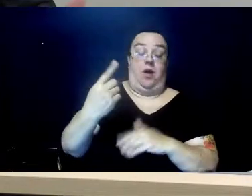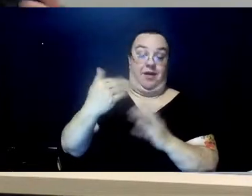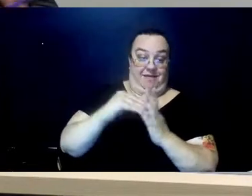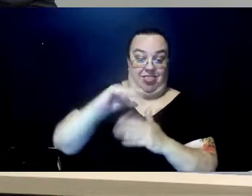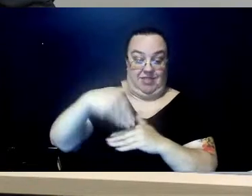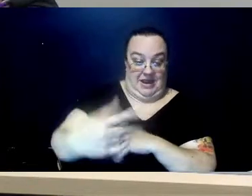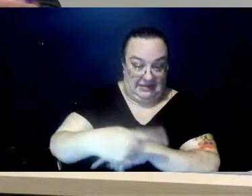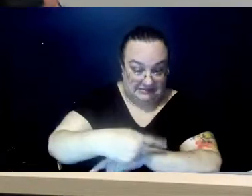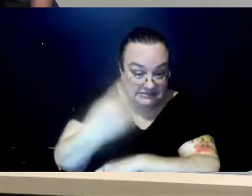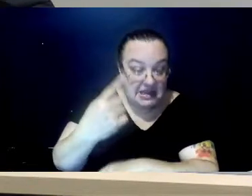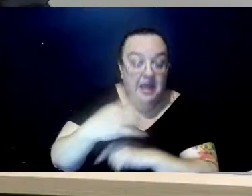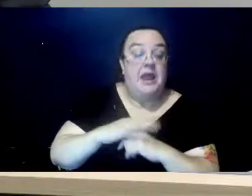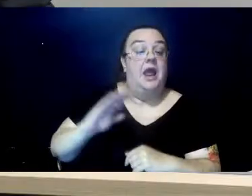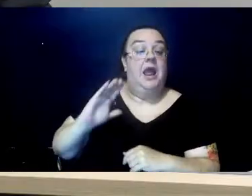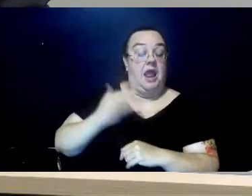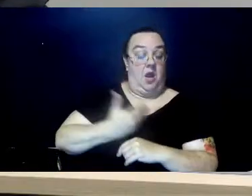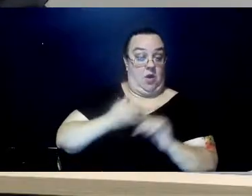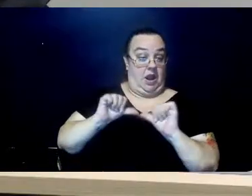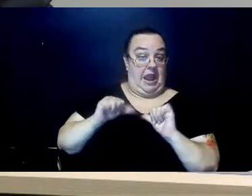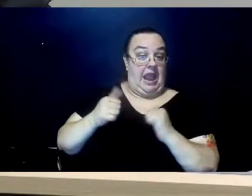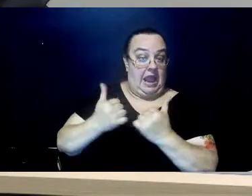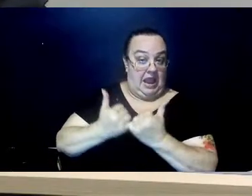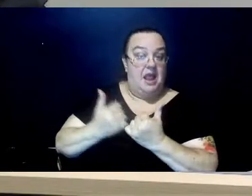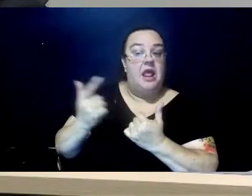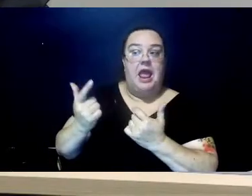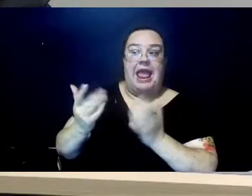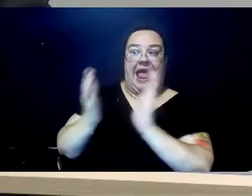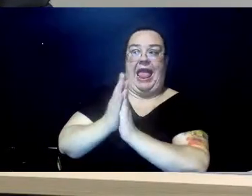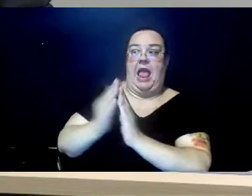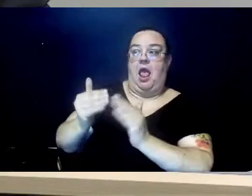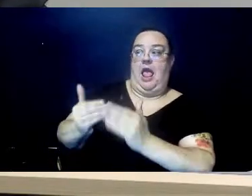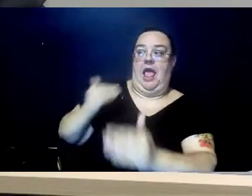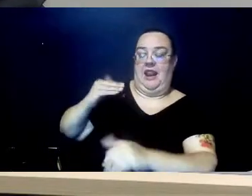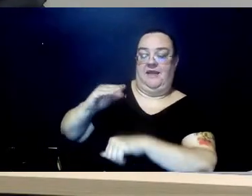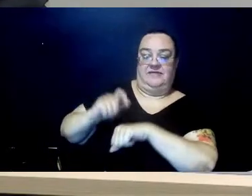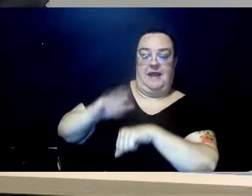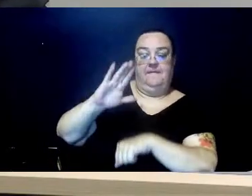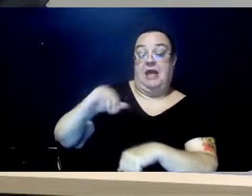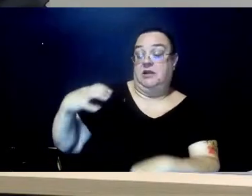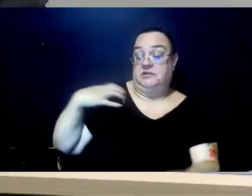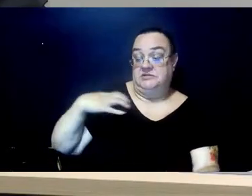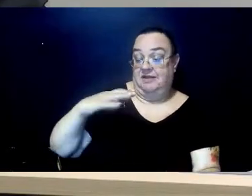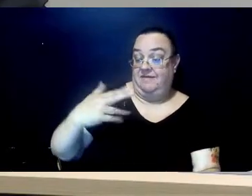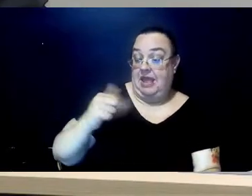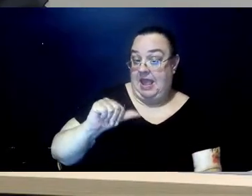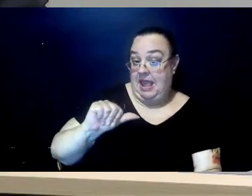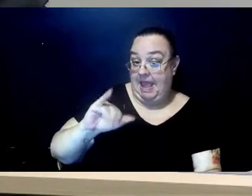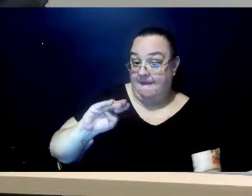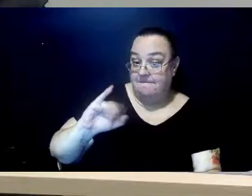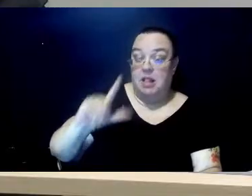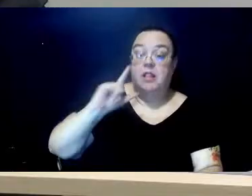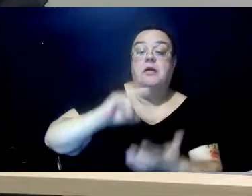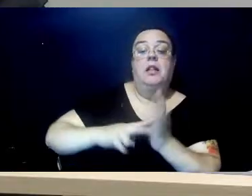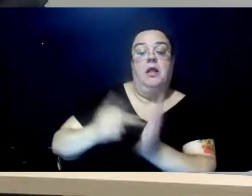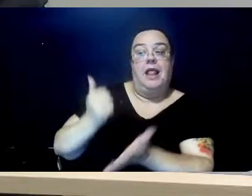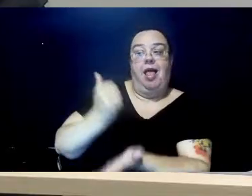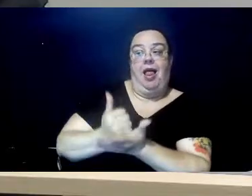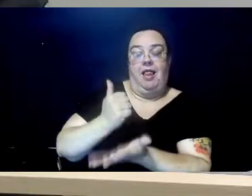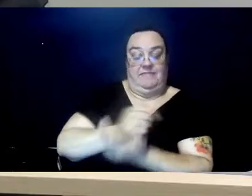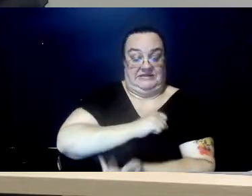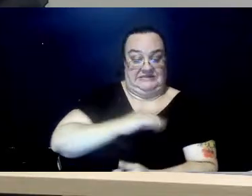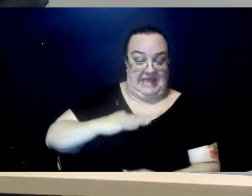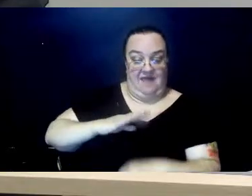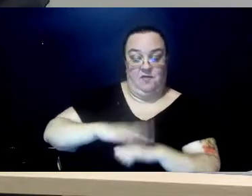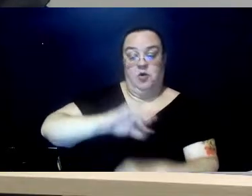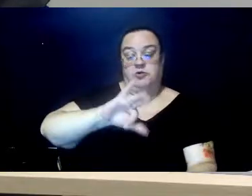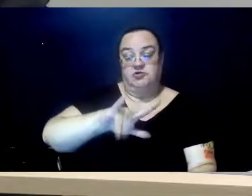Our agency was requested in advance by Chief Hamill to assist with staffing the event on the July the 4th, which we do as